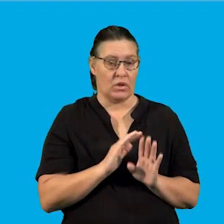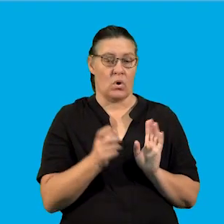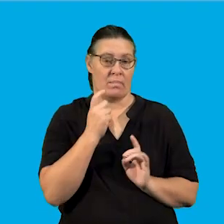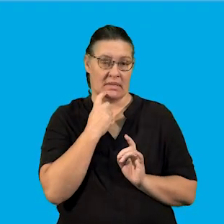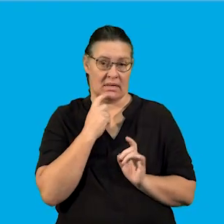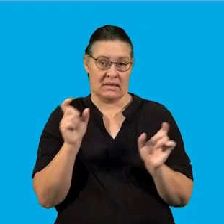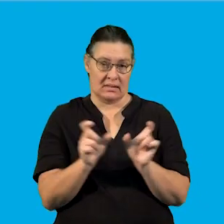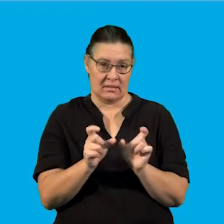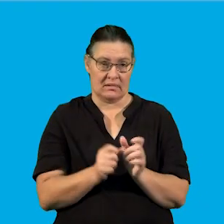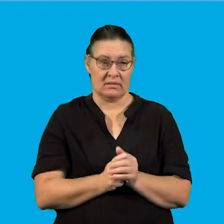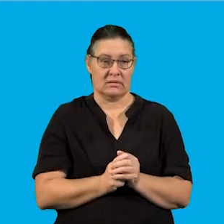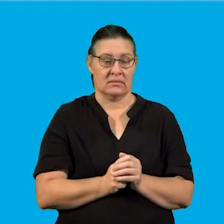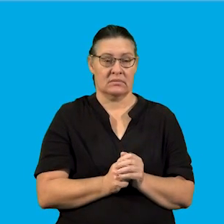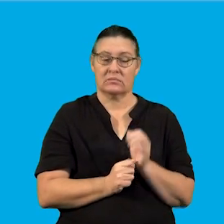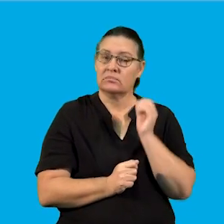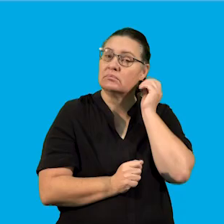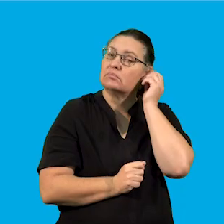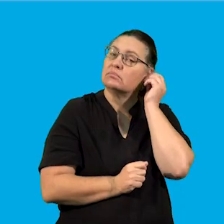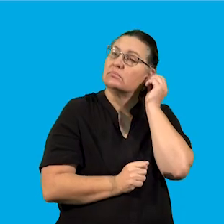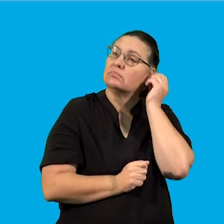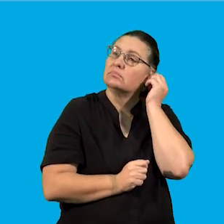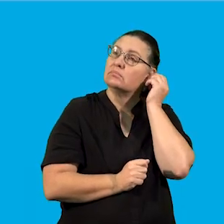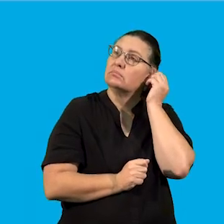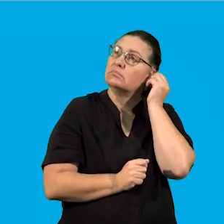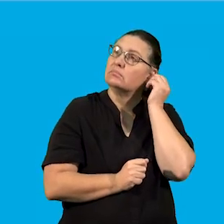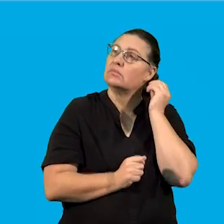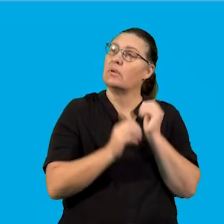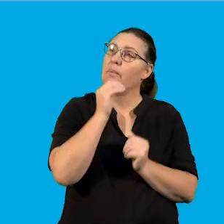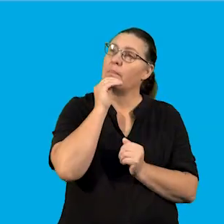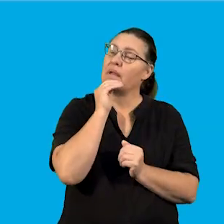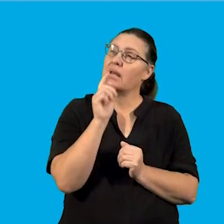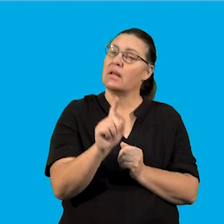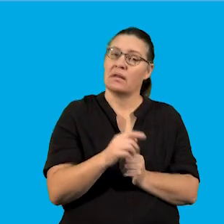are non-metals. So therefore, it's sulfur.